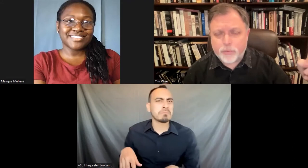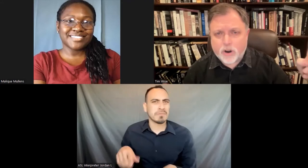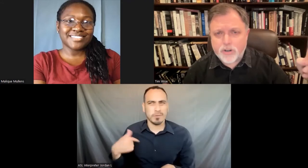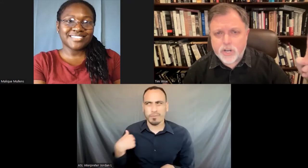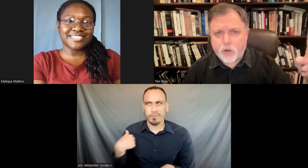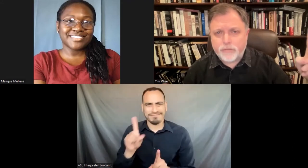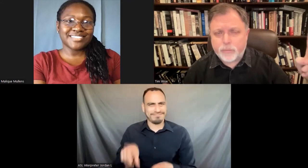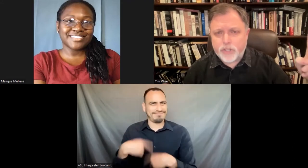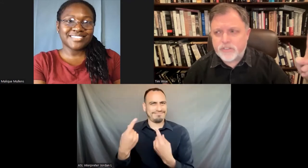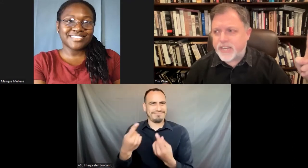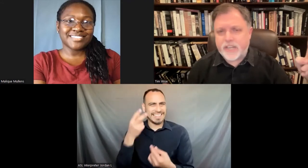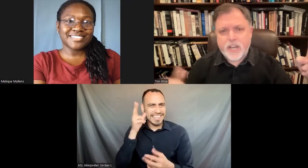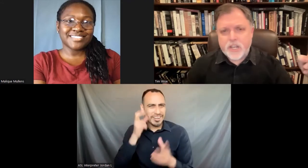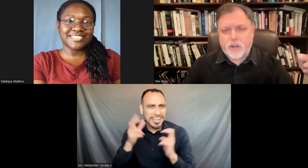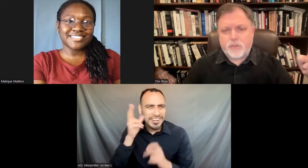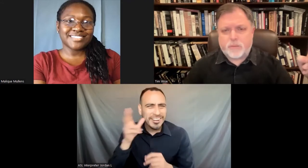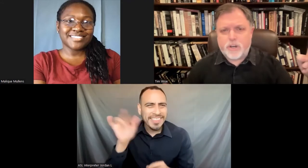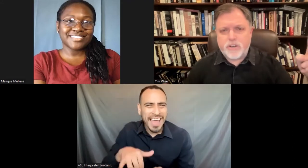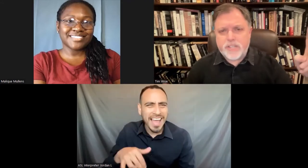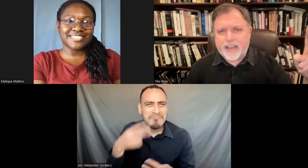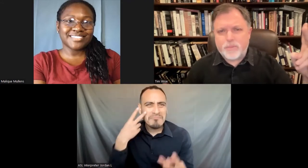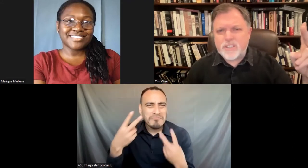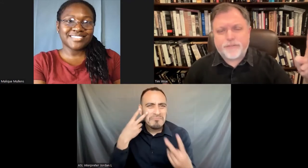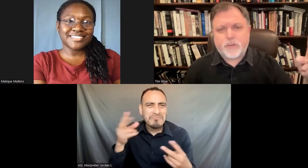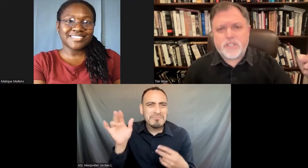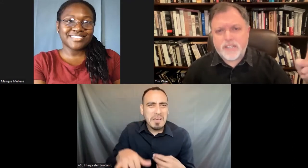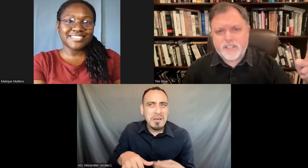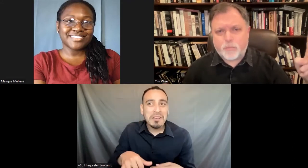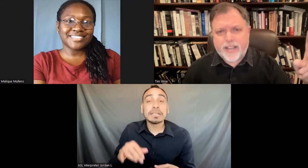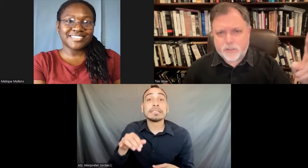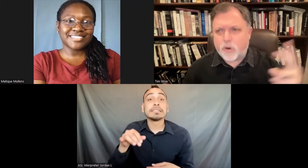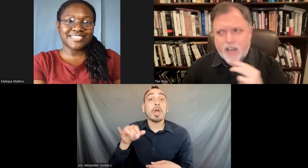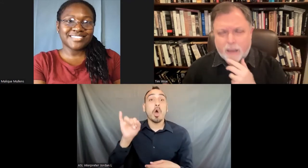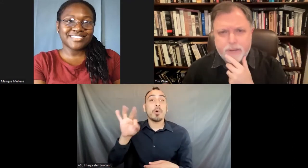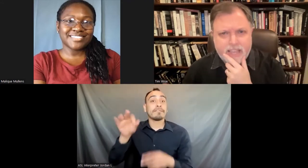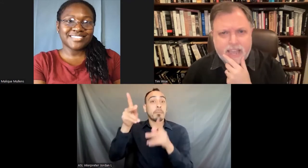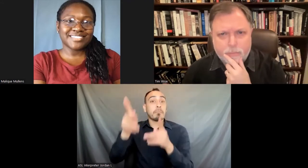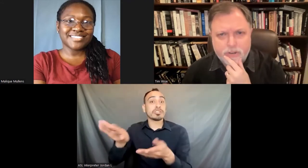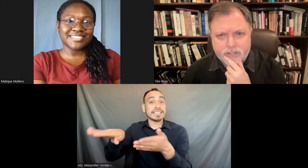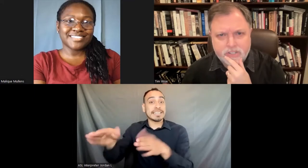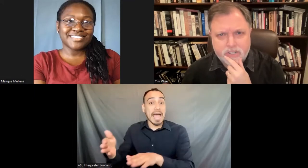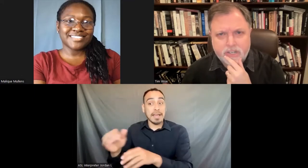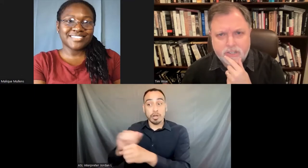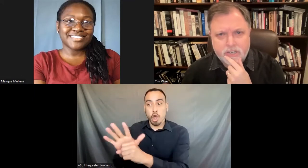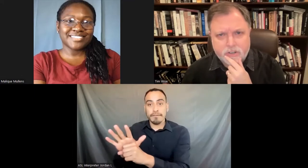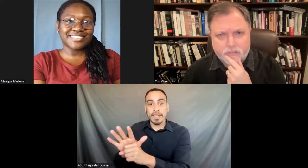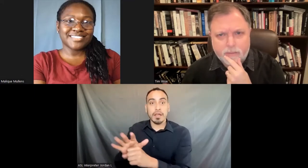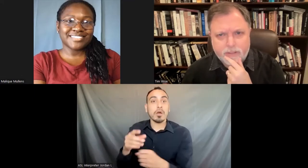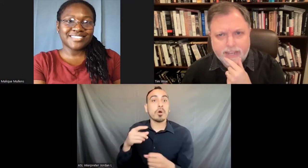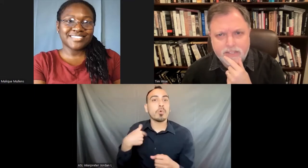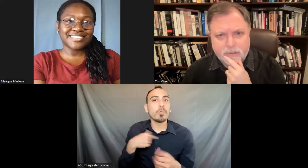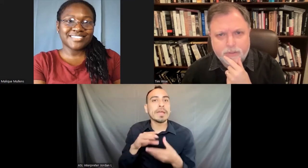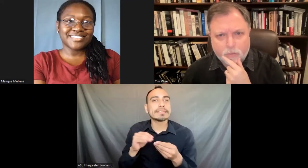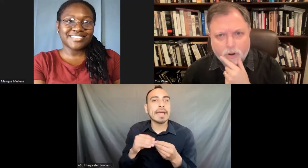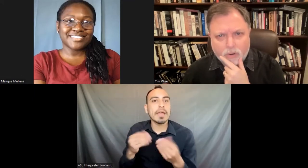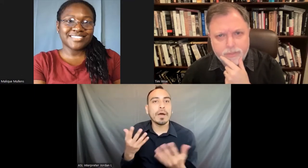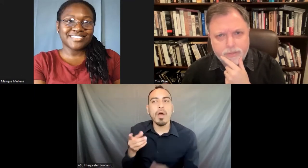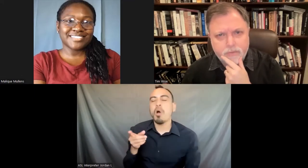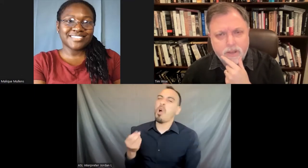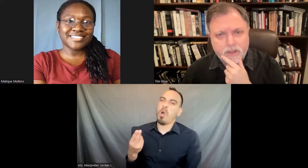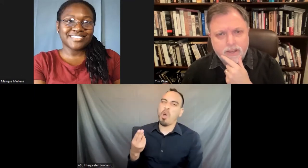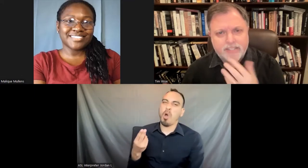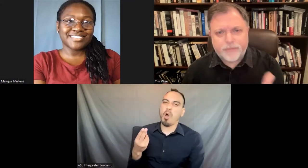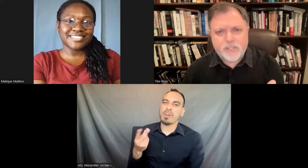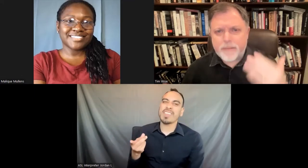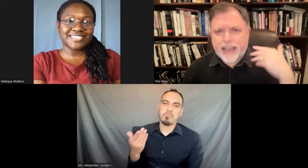time with regard to COVID. When you say that you know someone who died, what's the first thing someone asks? Well, I bet they had a pre-existing condition, right? I mean, they had something wrong with